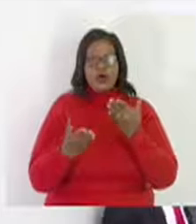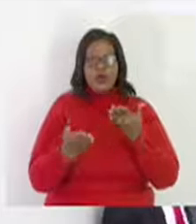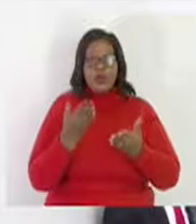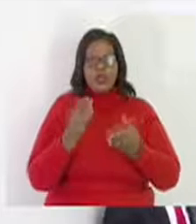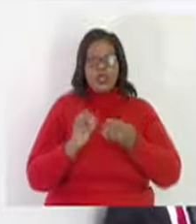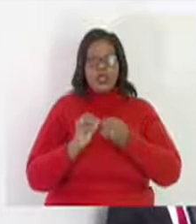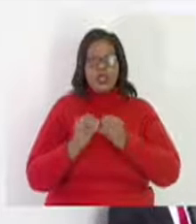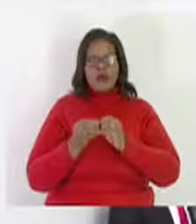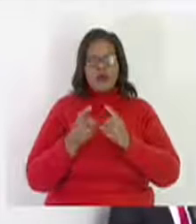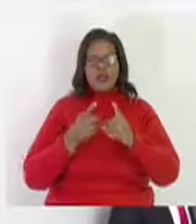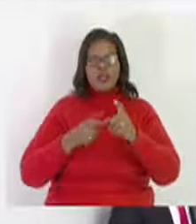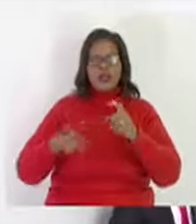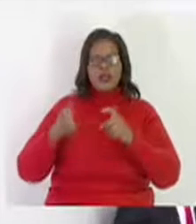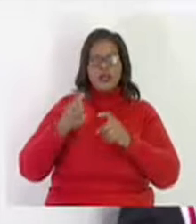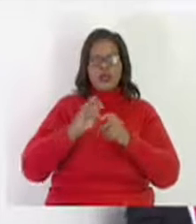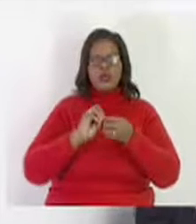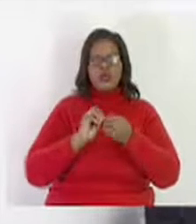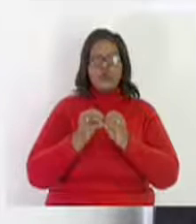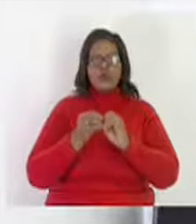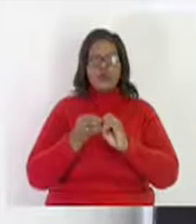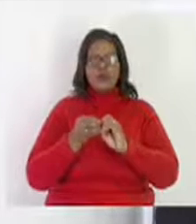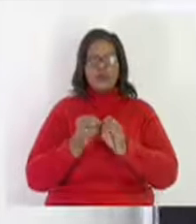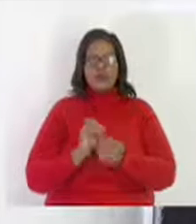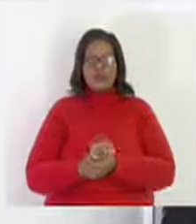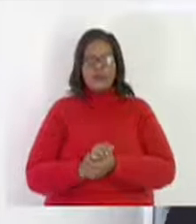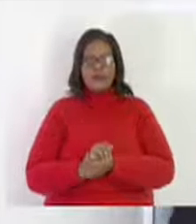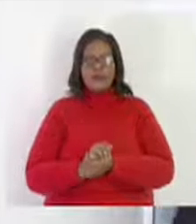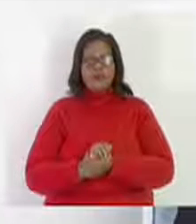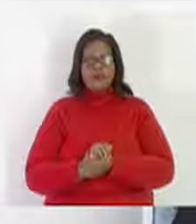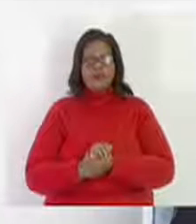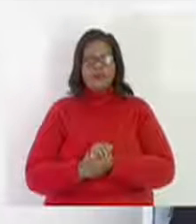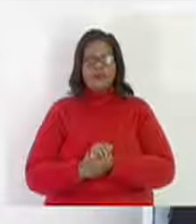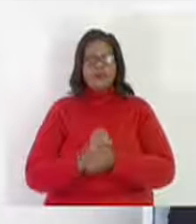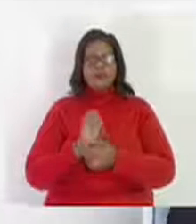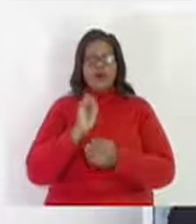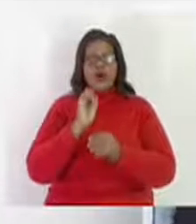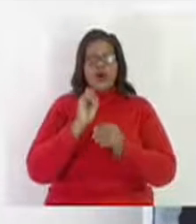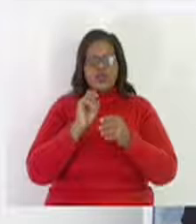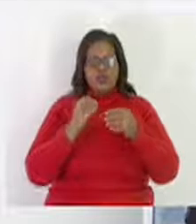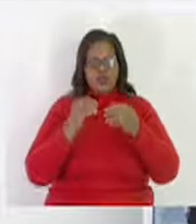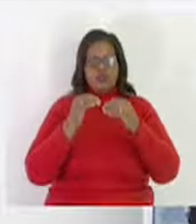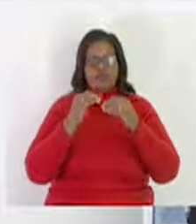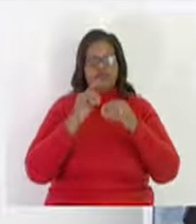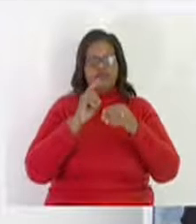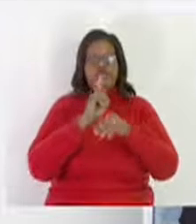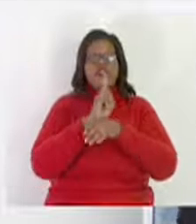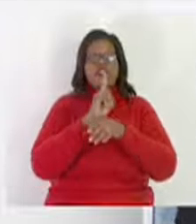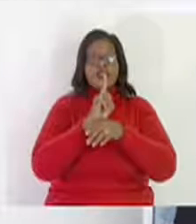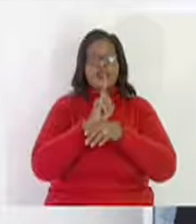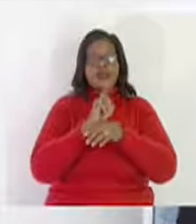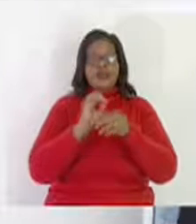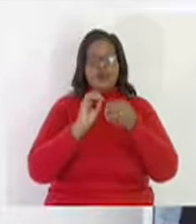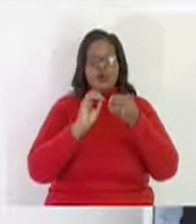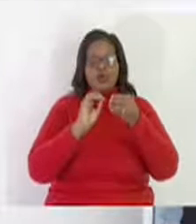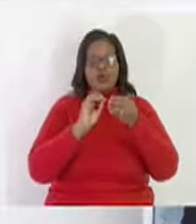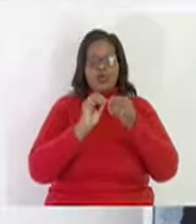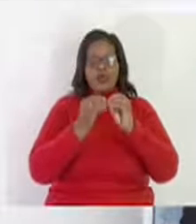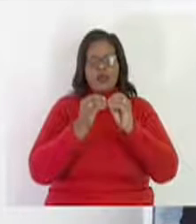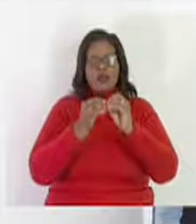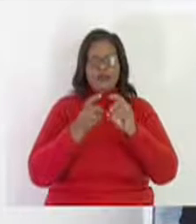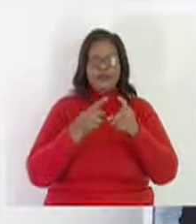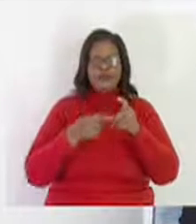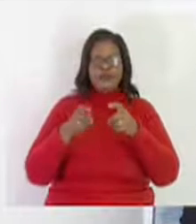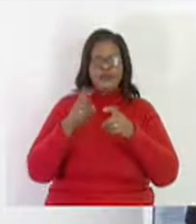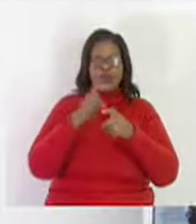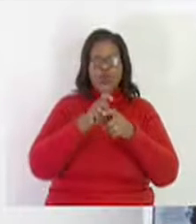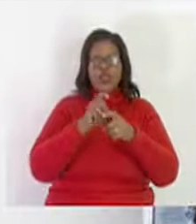numbers, and rounding of numbers. So when it comes to ordering numbers, we have to put these numbers in